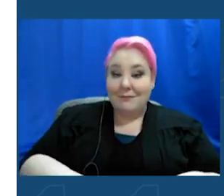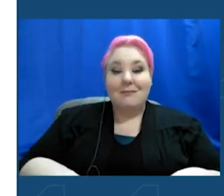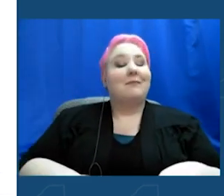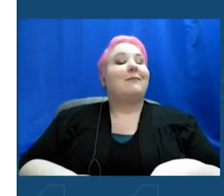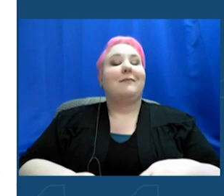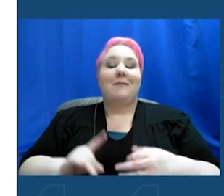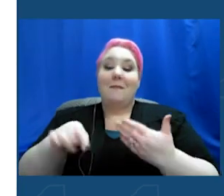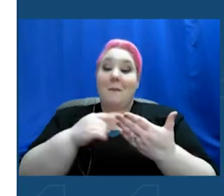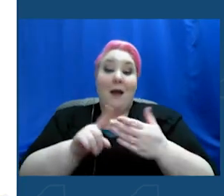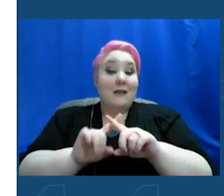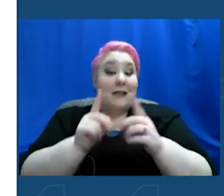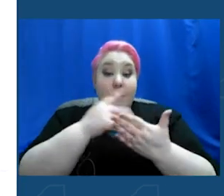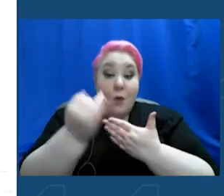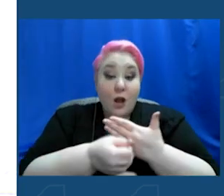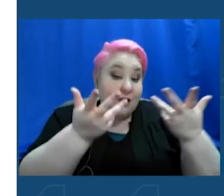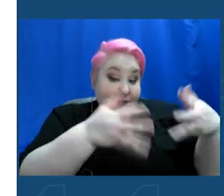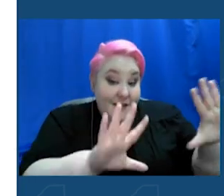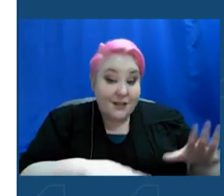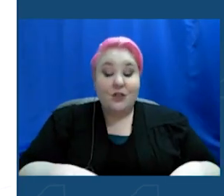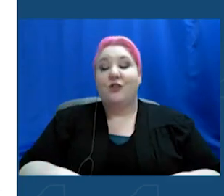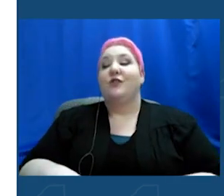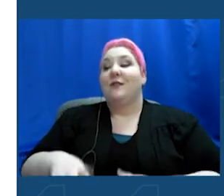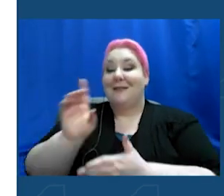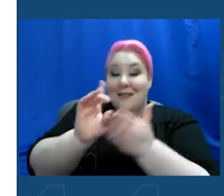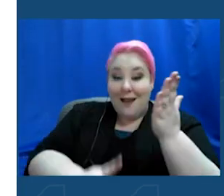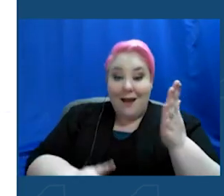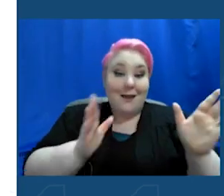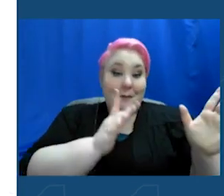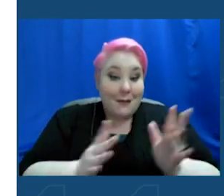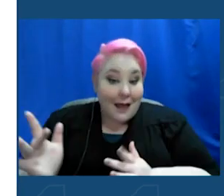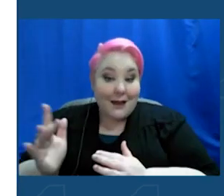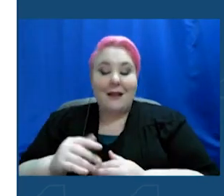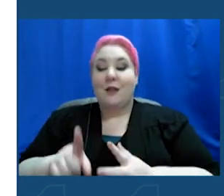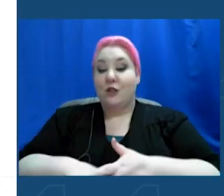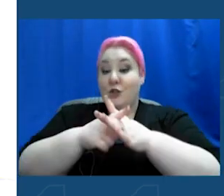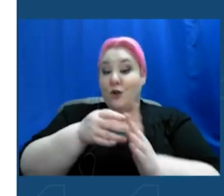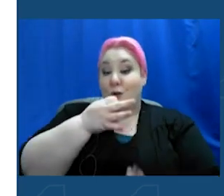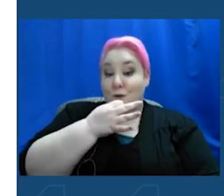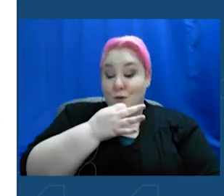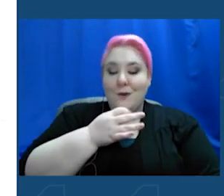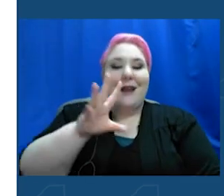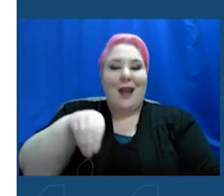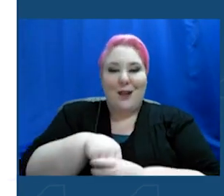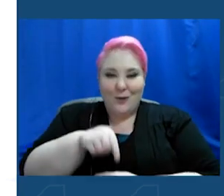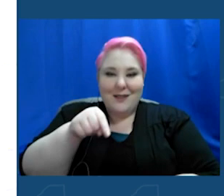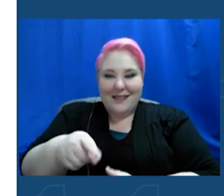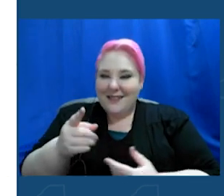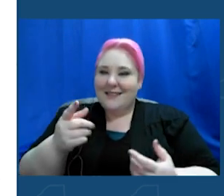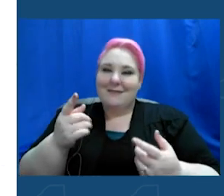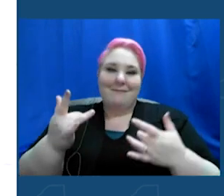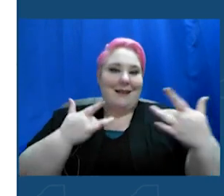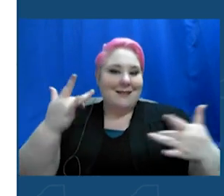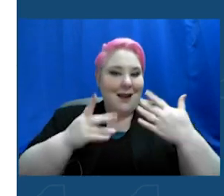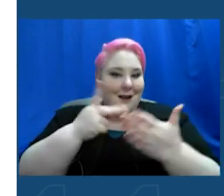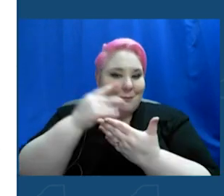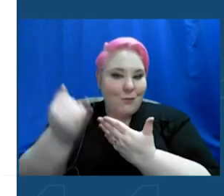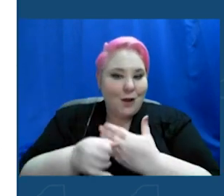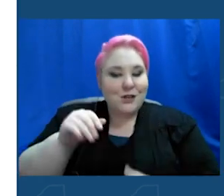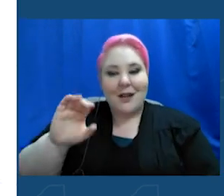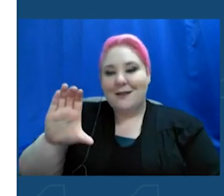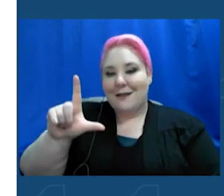completed, that are anticipated to begin soon, including these very exciting projects right here in Clayton. And I think, you know, you look back at